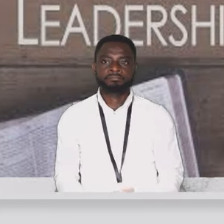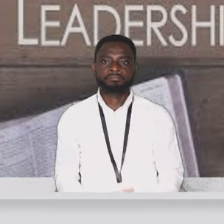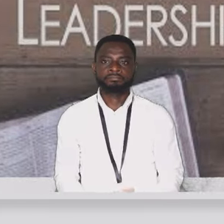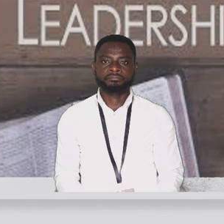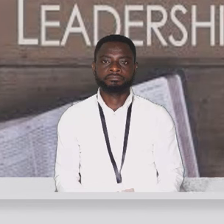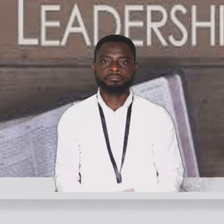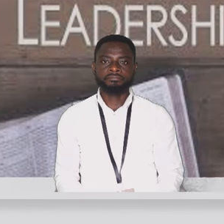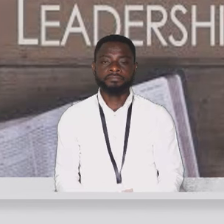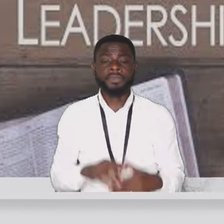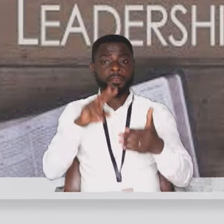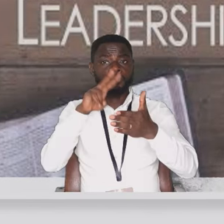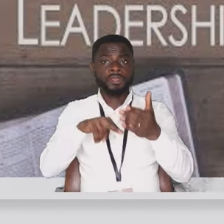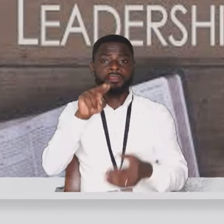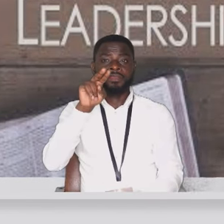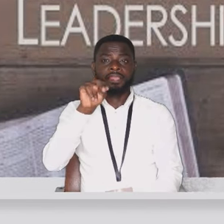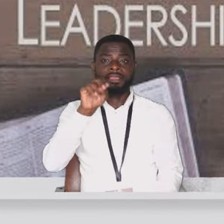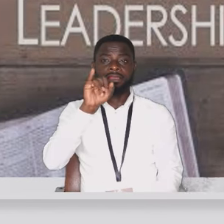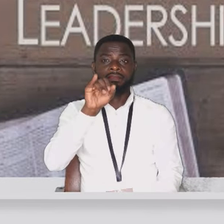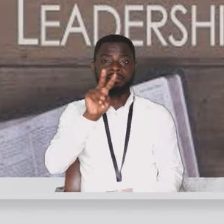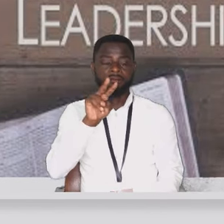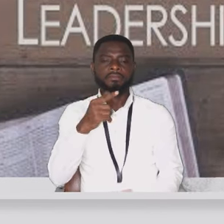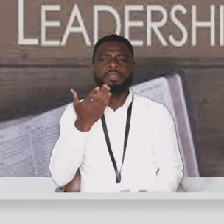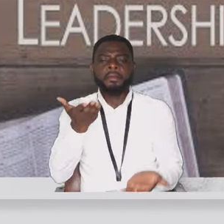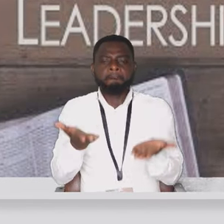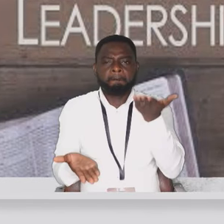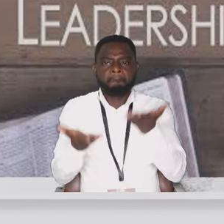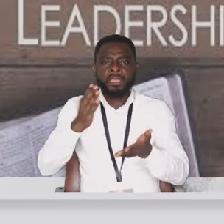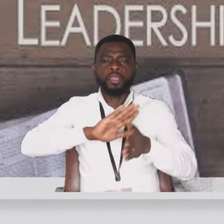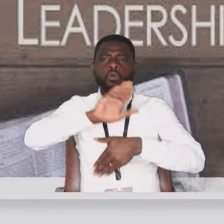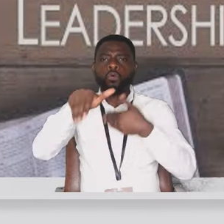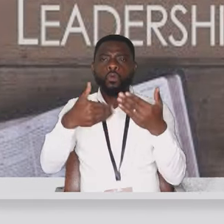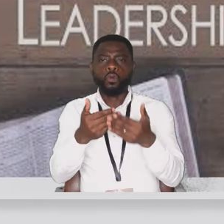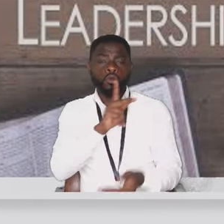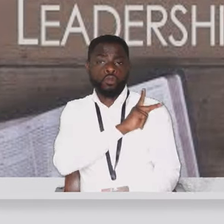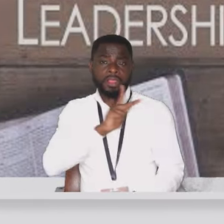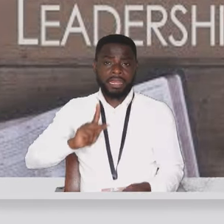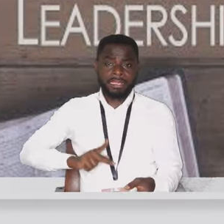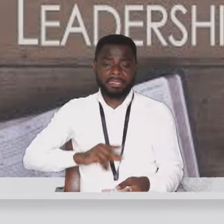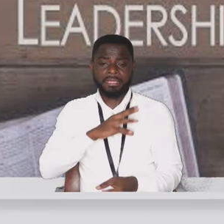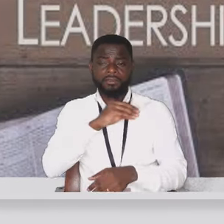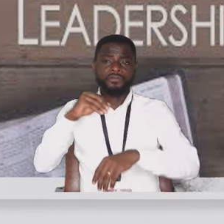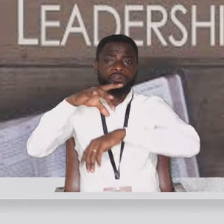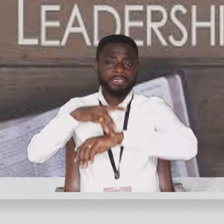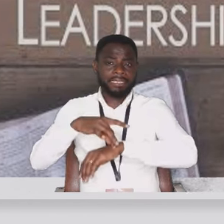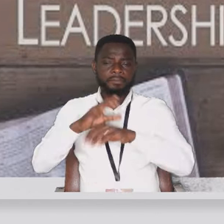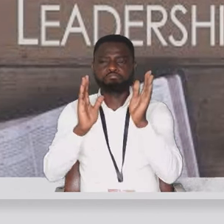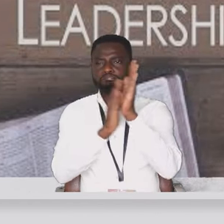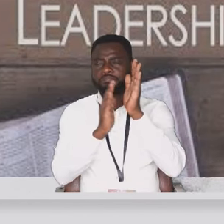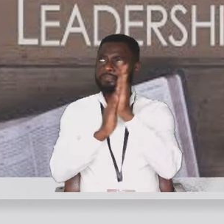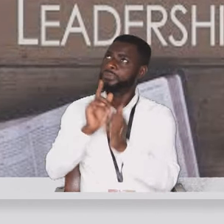I'm reading from the NIV. May all the kings of the earth praise you,